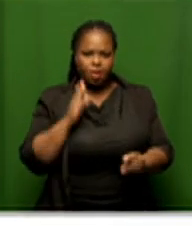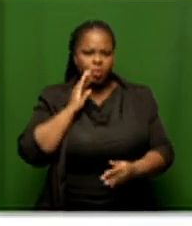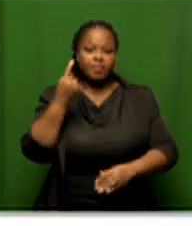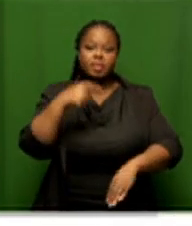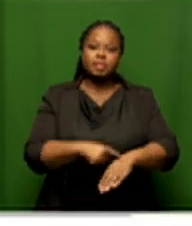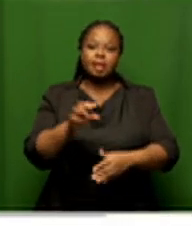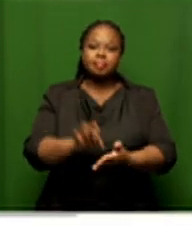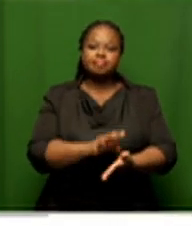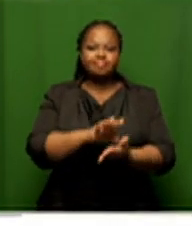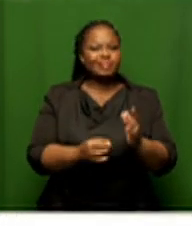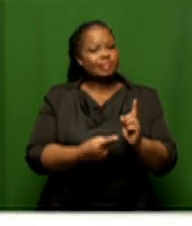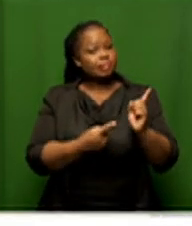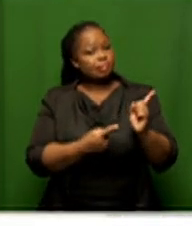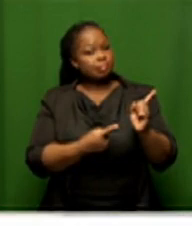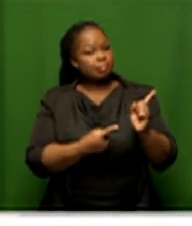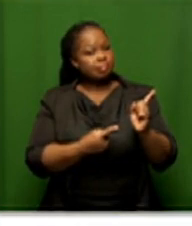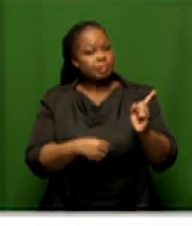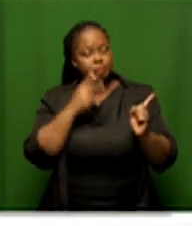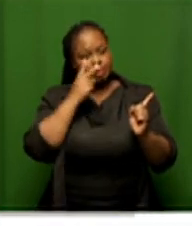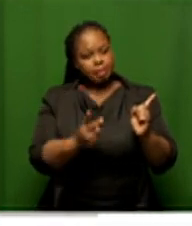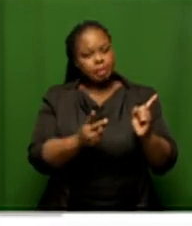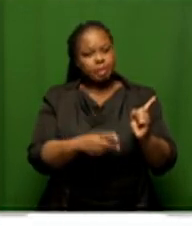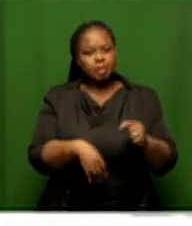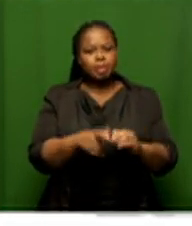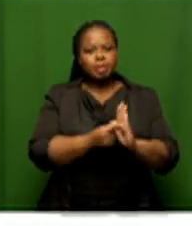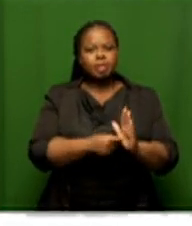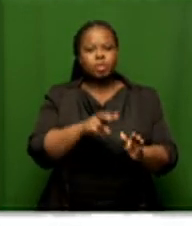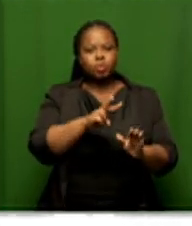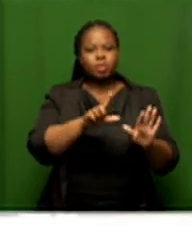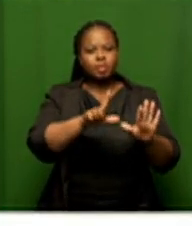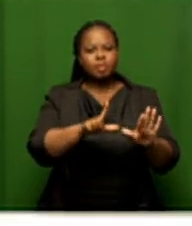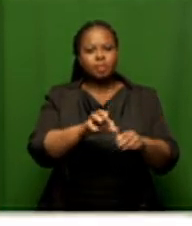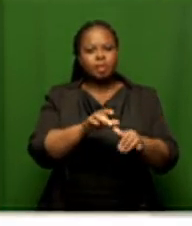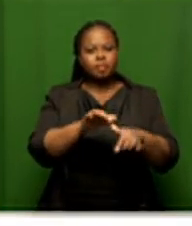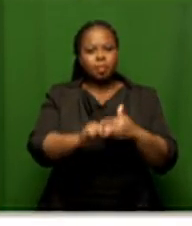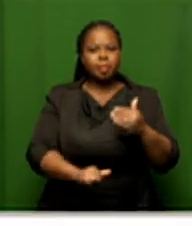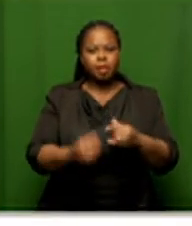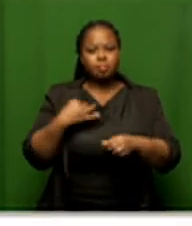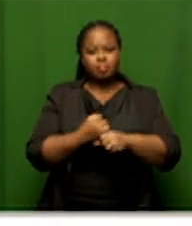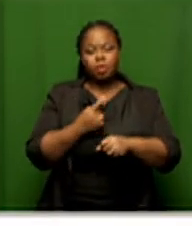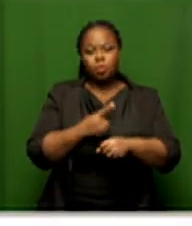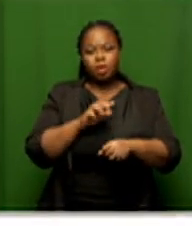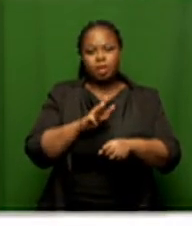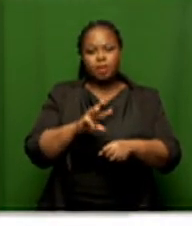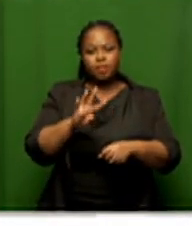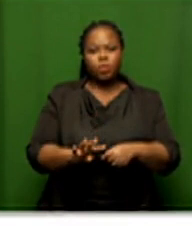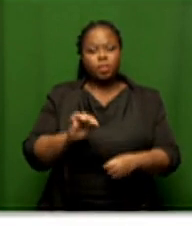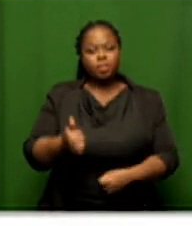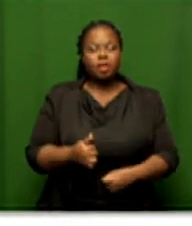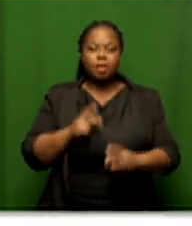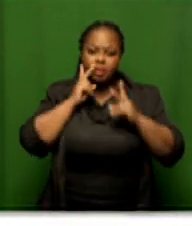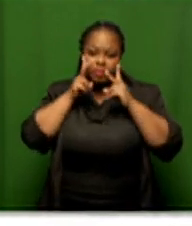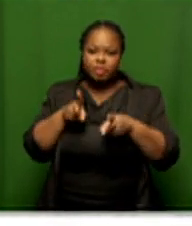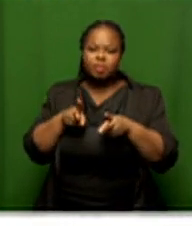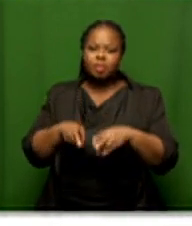his first vote over there. It gives us a brief anecdote of the 27th of April 1994. And lastly, after casting his votes, he visited the grave